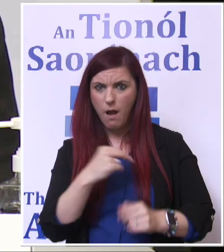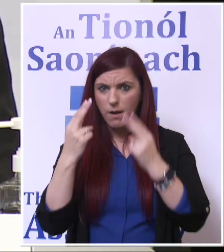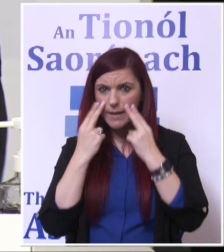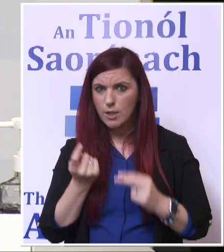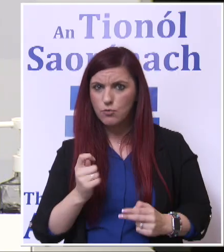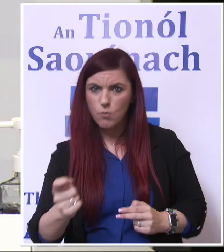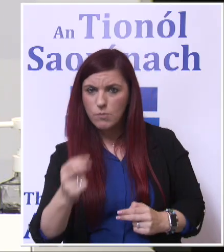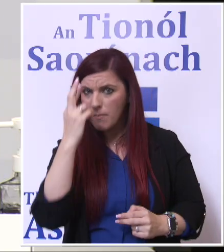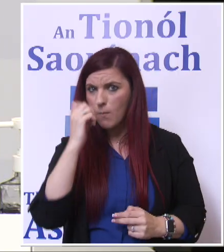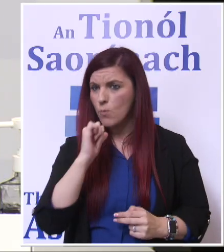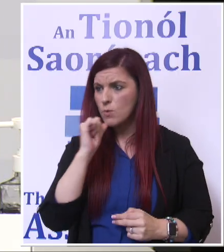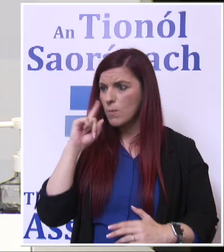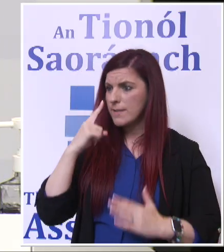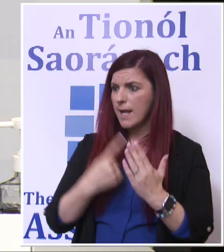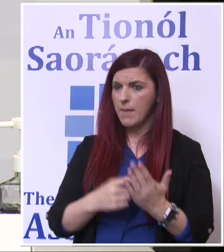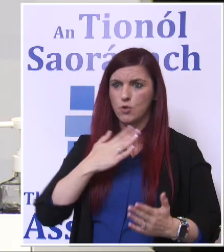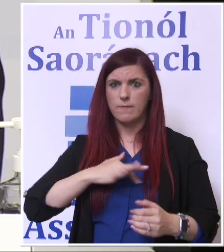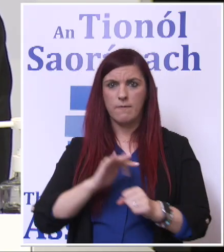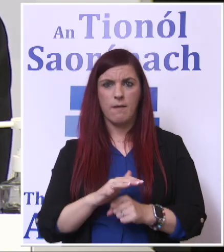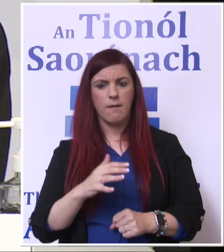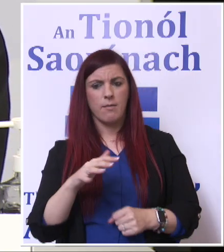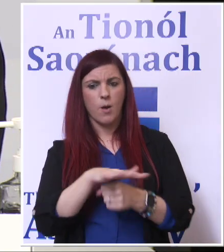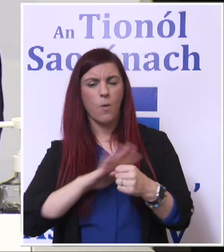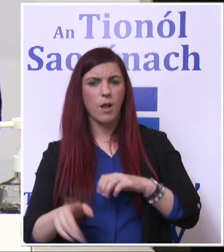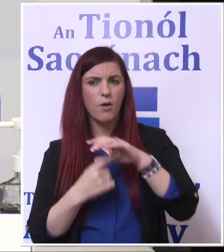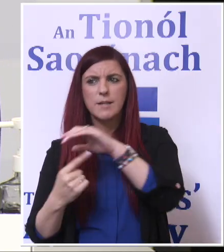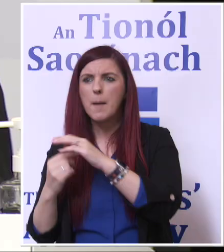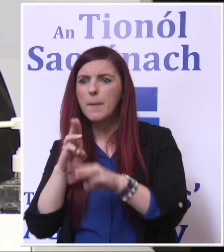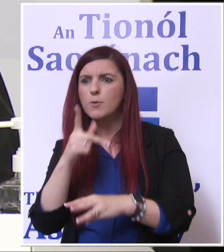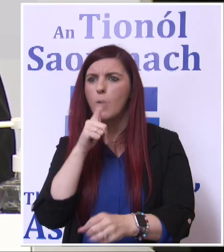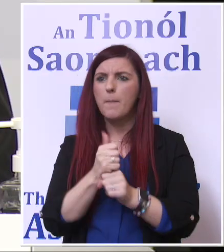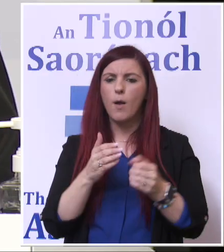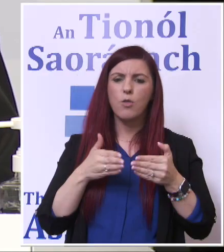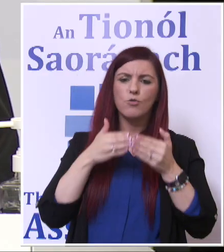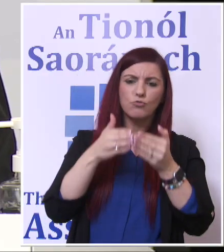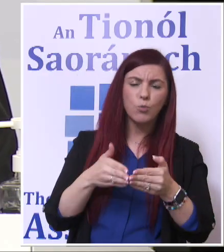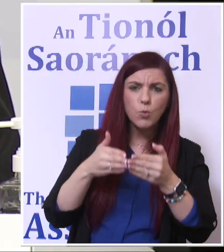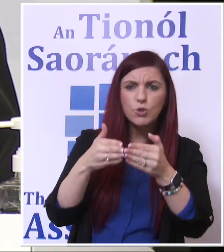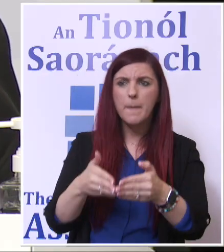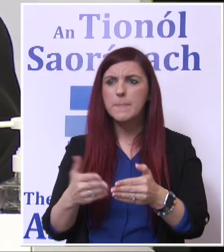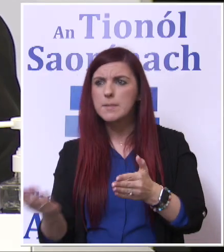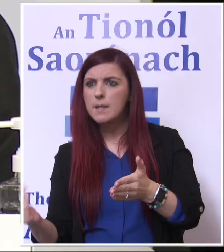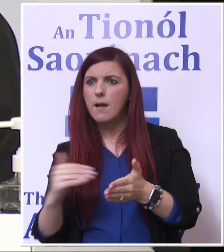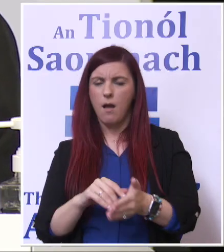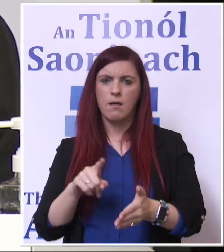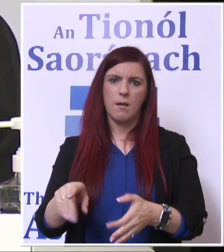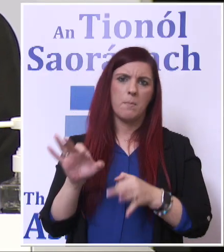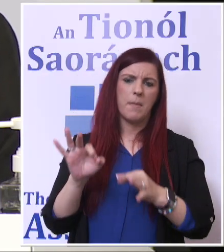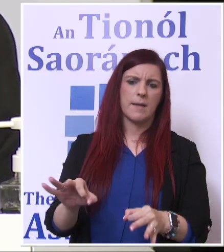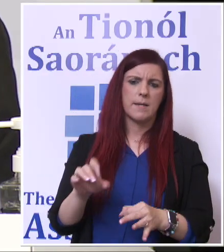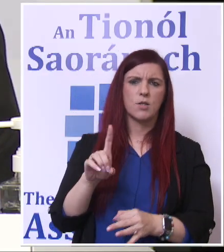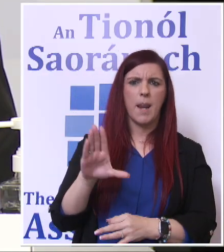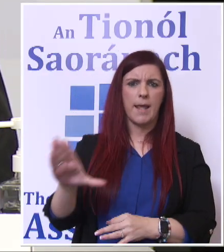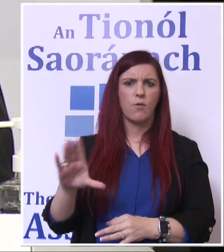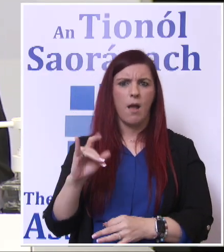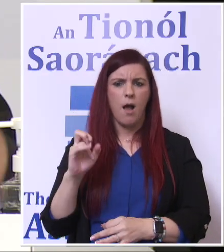you divide into 4 different local authorities. And people talk about the cruise ships, which I think is amazing, that's coming into Dunleary Harbour at the